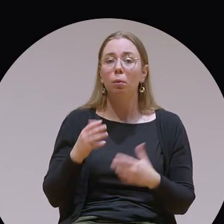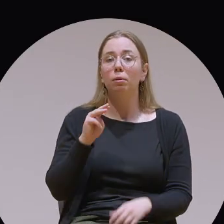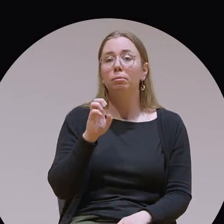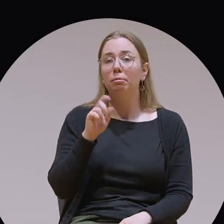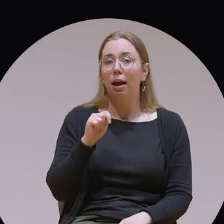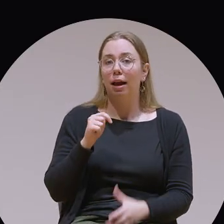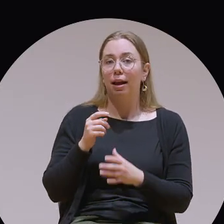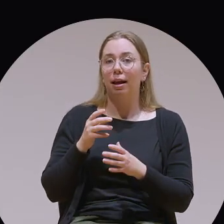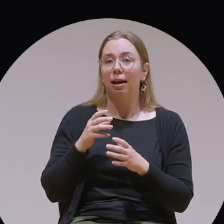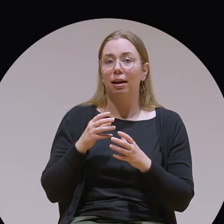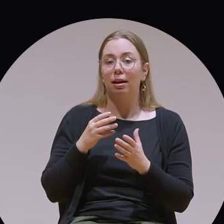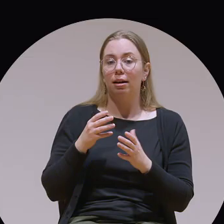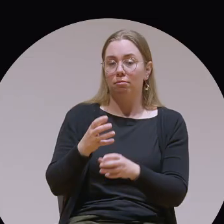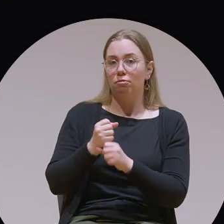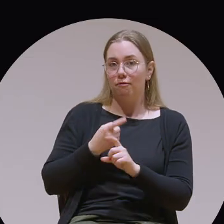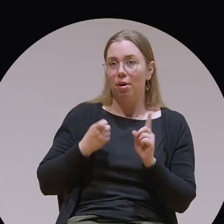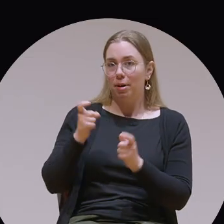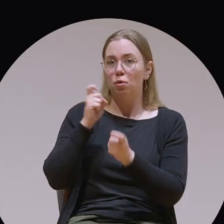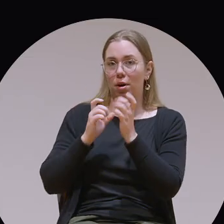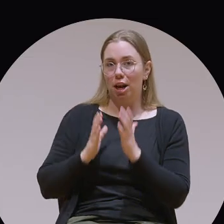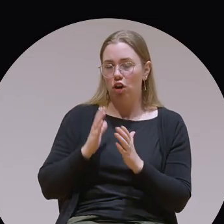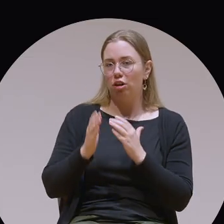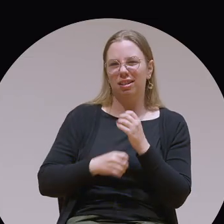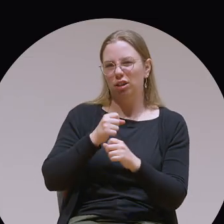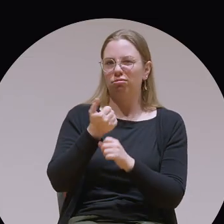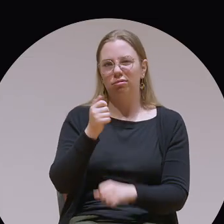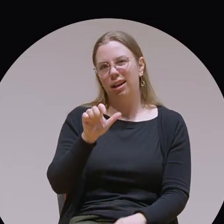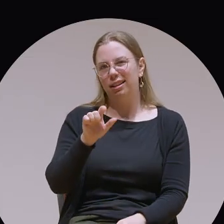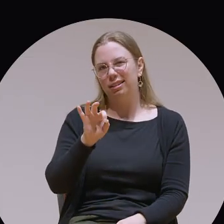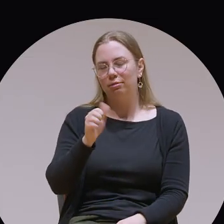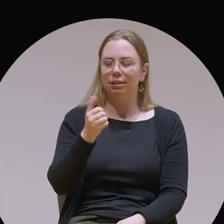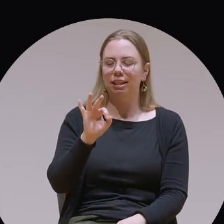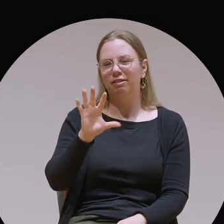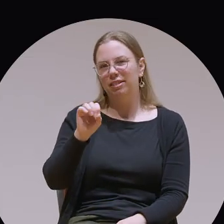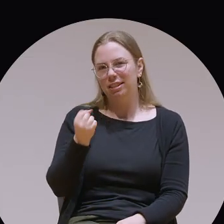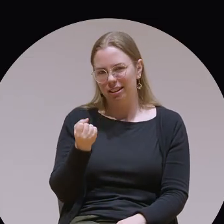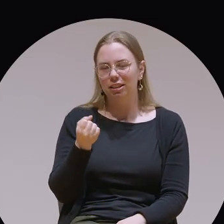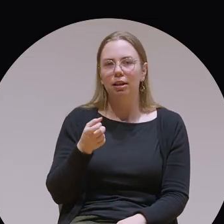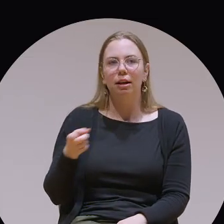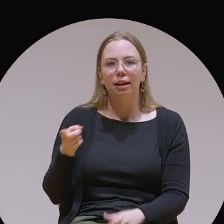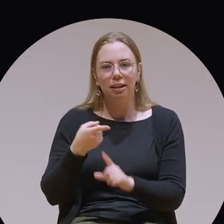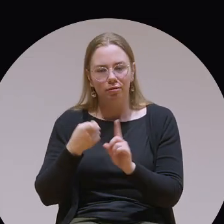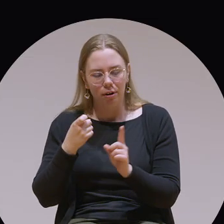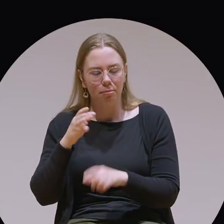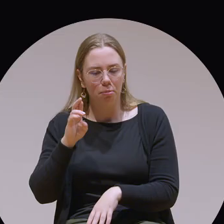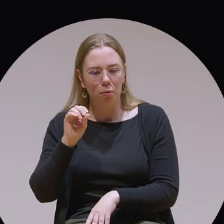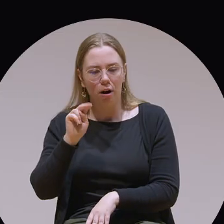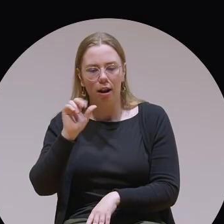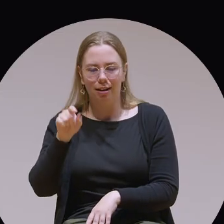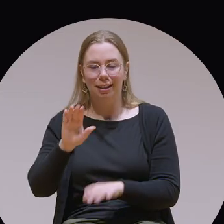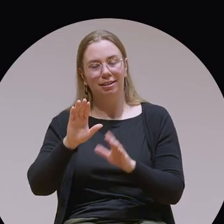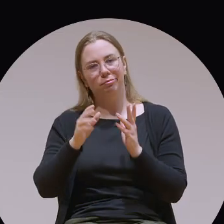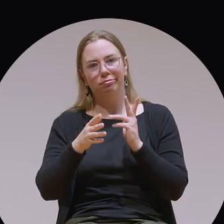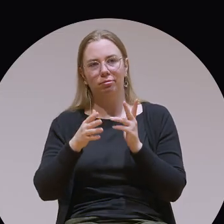from a donor called Mr. Baker back in the 1950s. He had acquired it from a dealer called Joseph Brummer, whose archives are actually in the